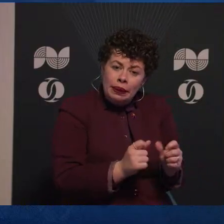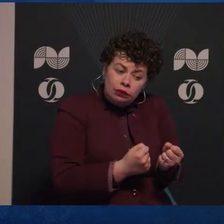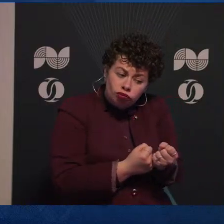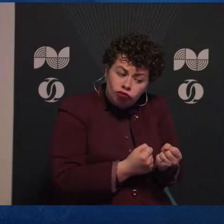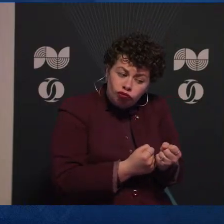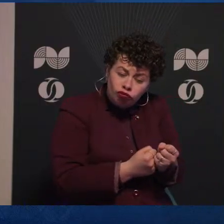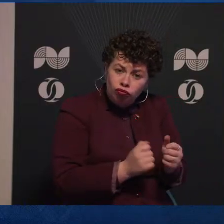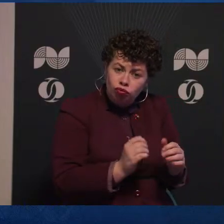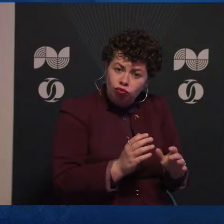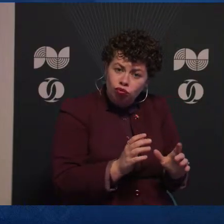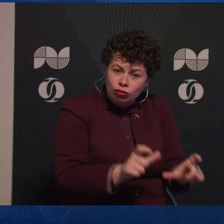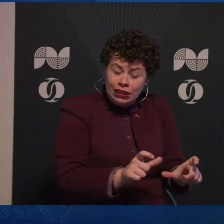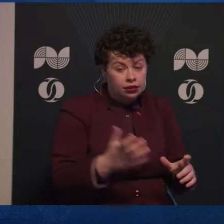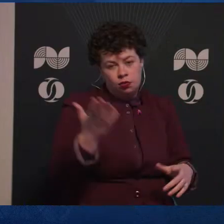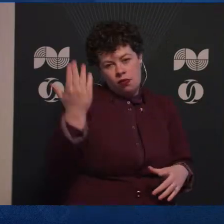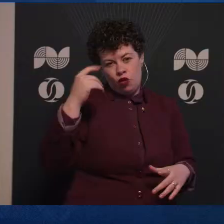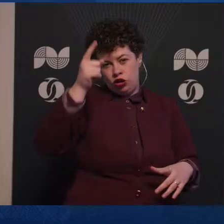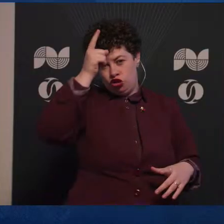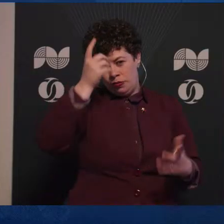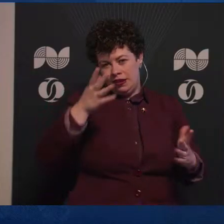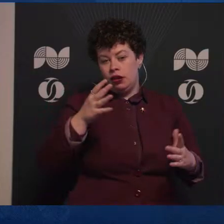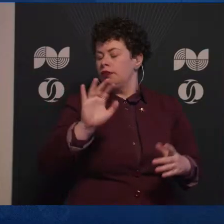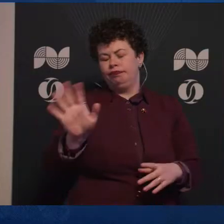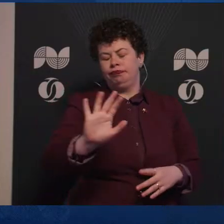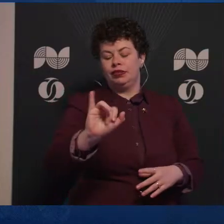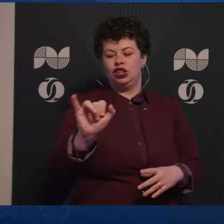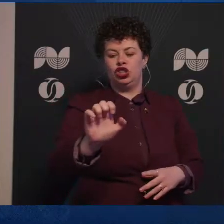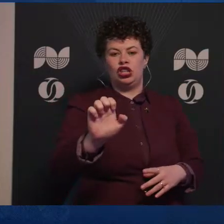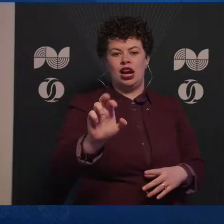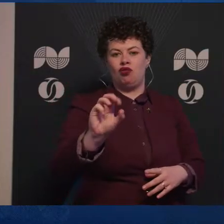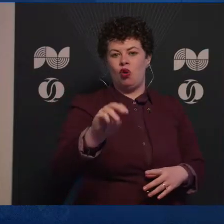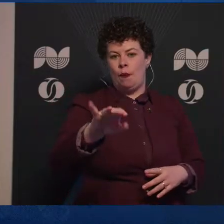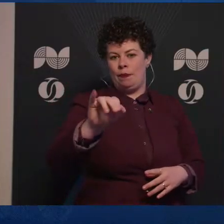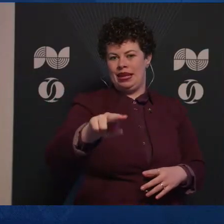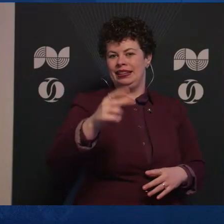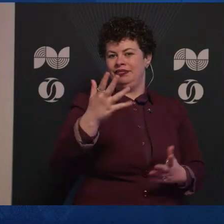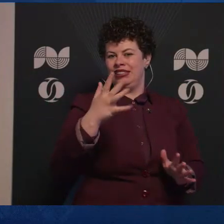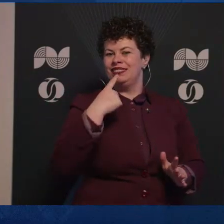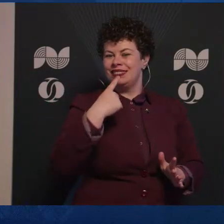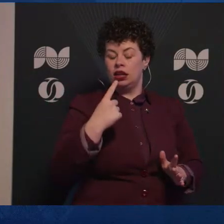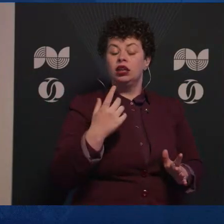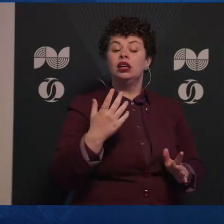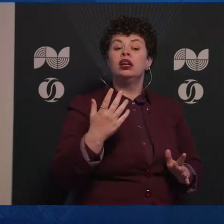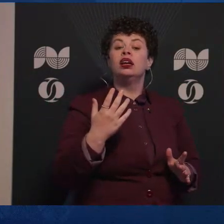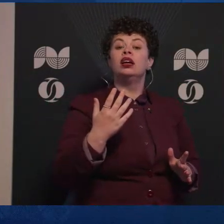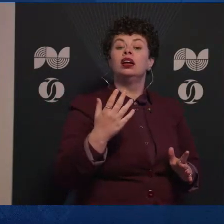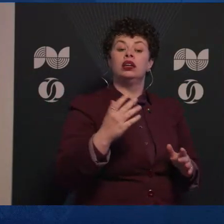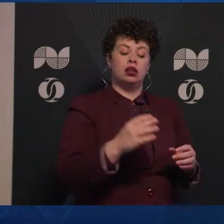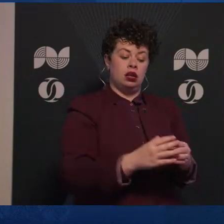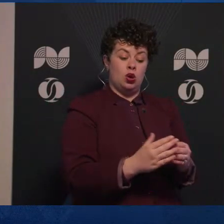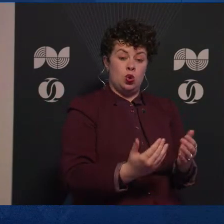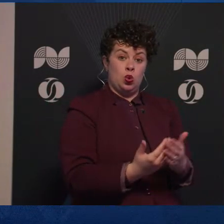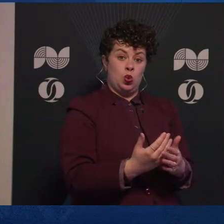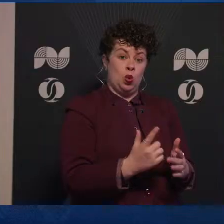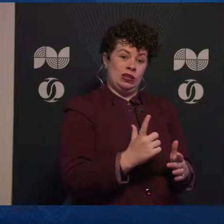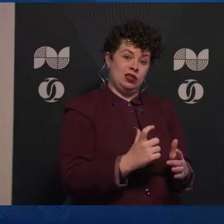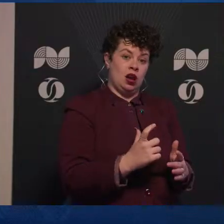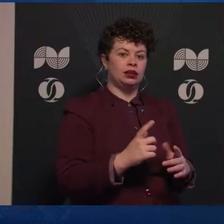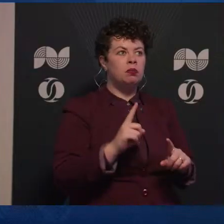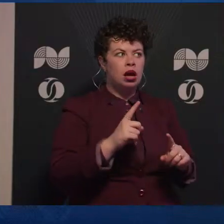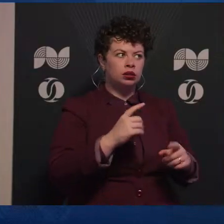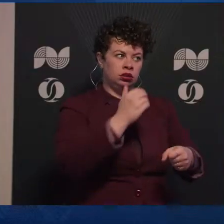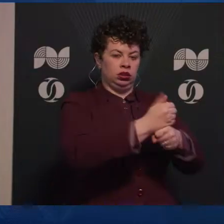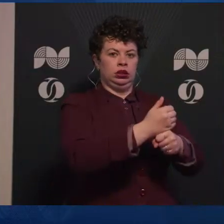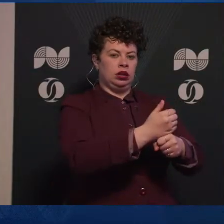that German was alluding to is that typically industries that are growing behind tariff walls,